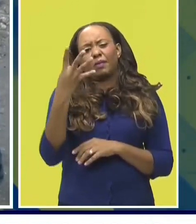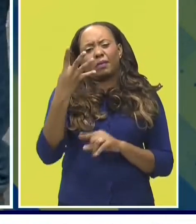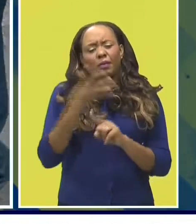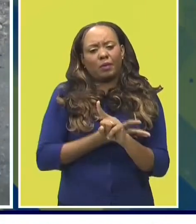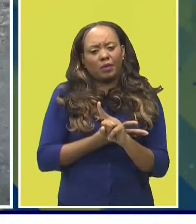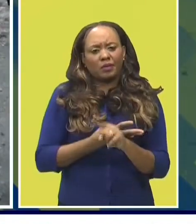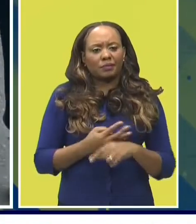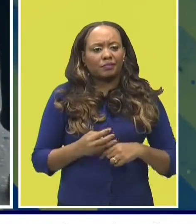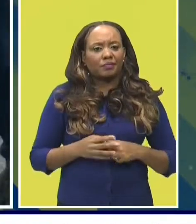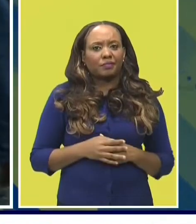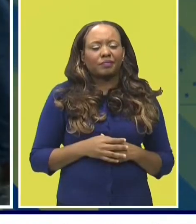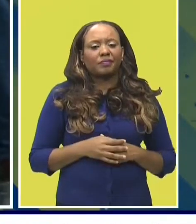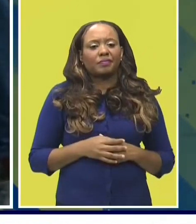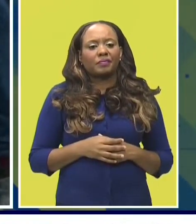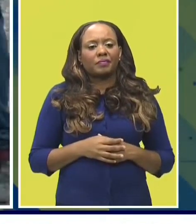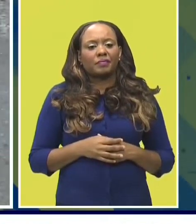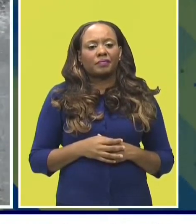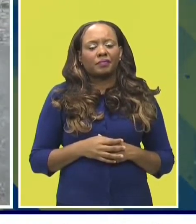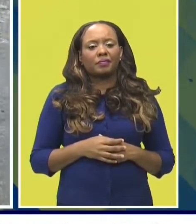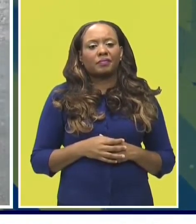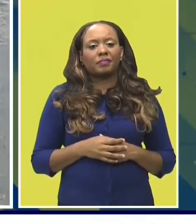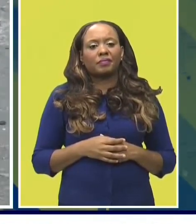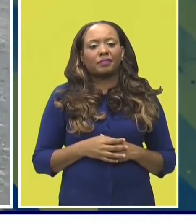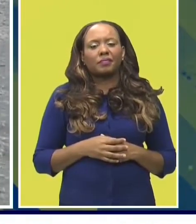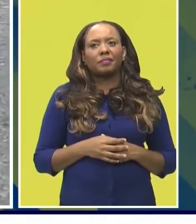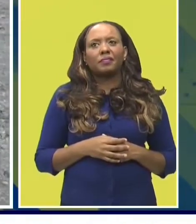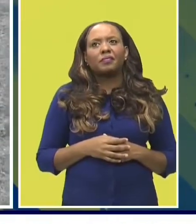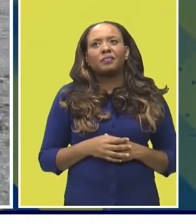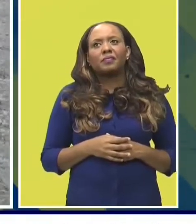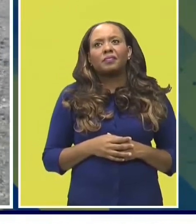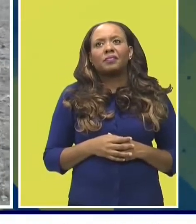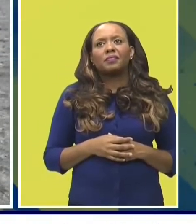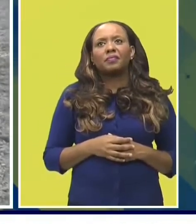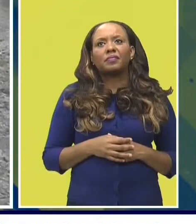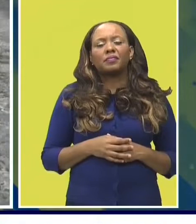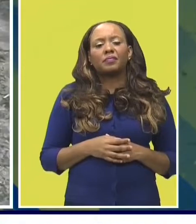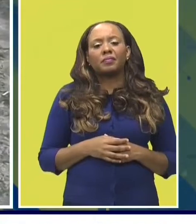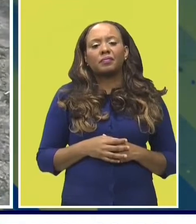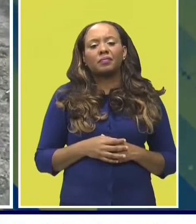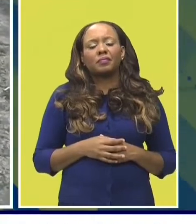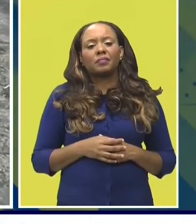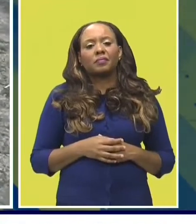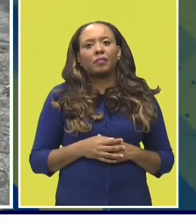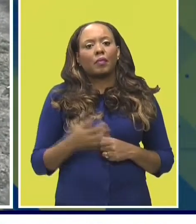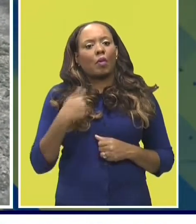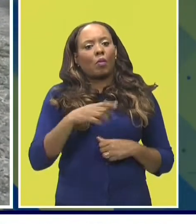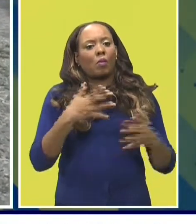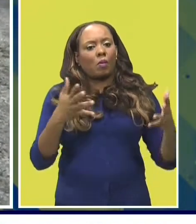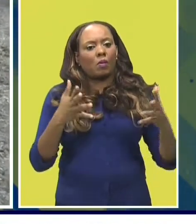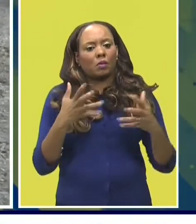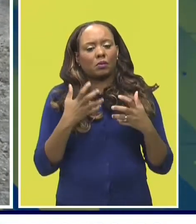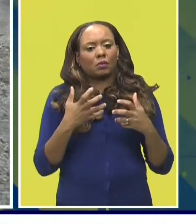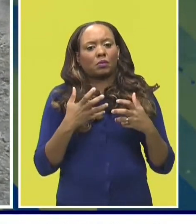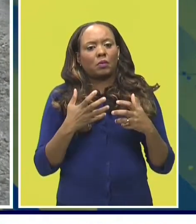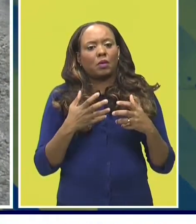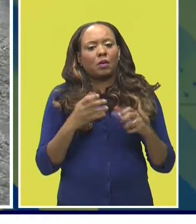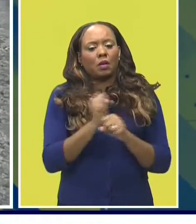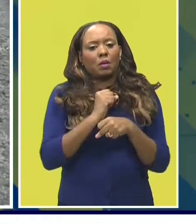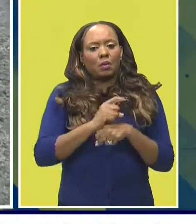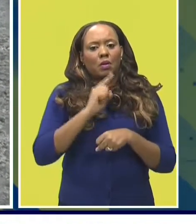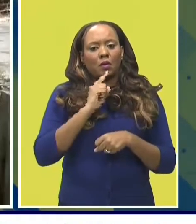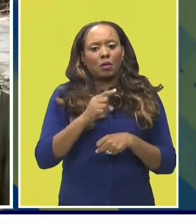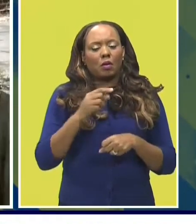last about 4 months. Go with the gear being retaining structure because it allows the water to penetrate